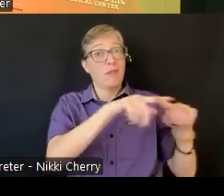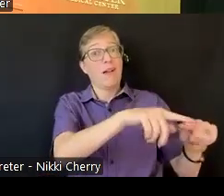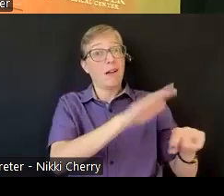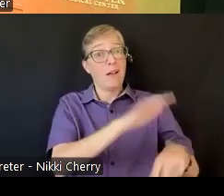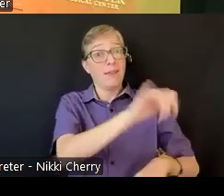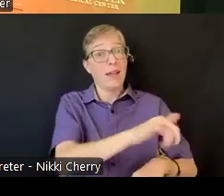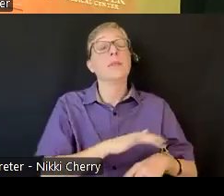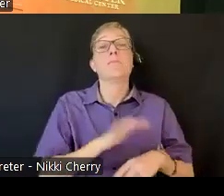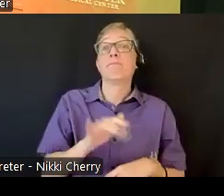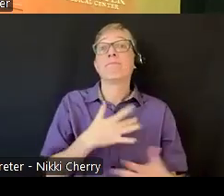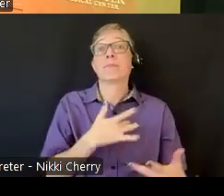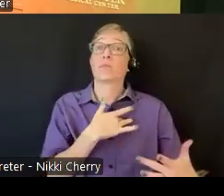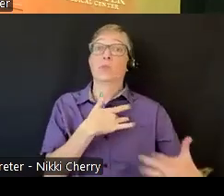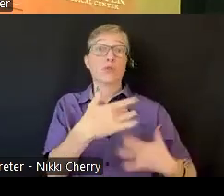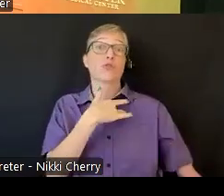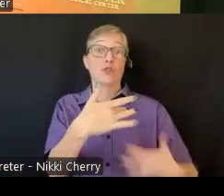particularly